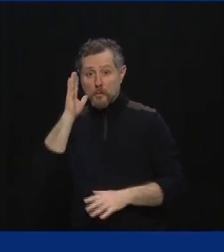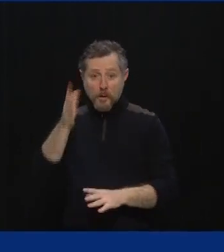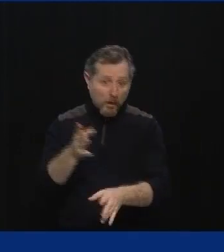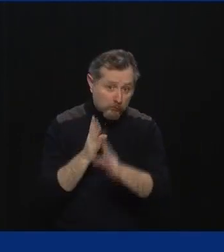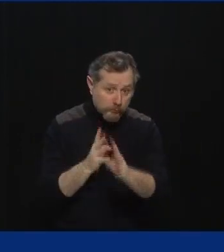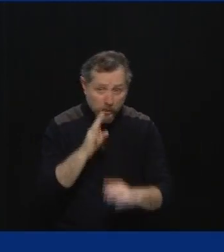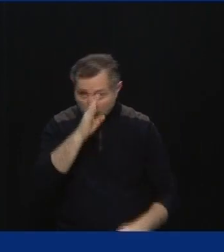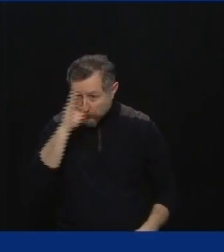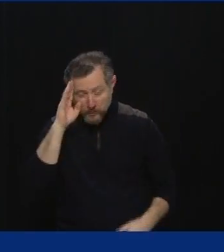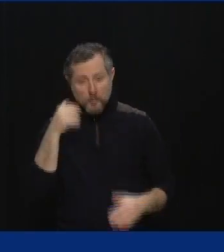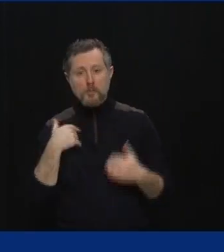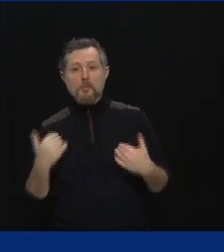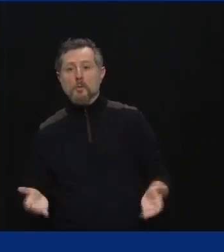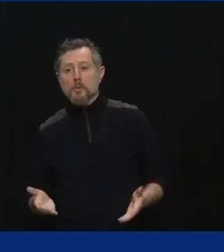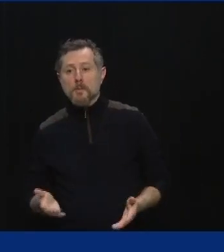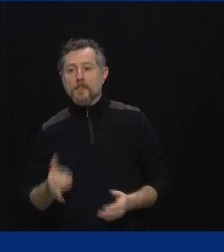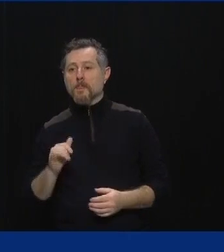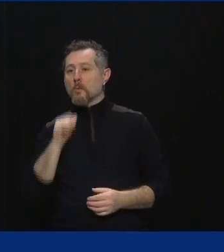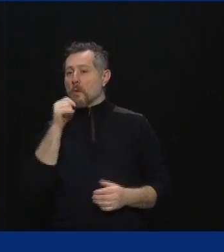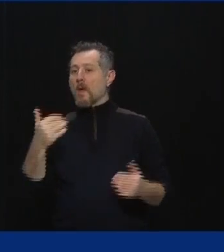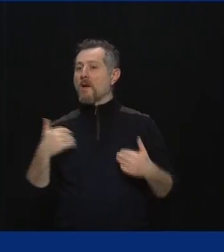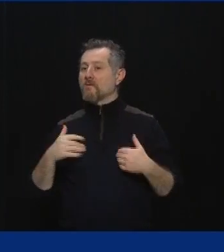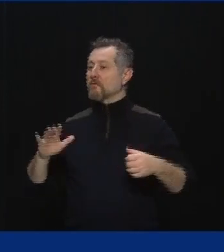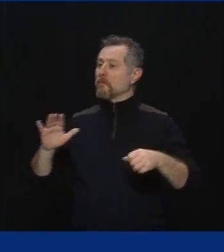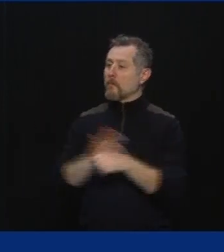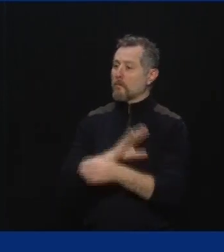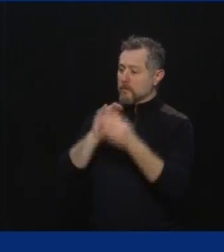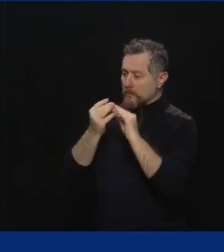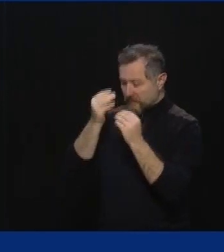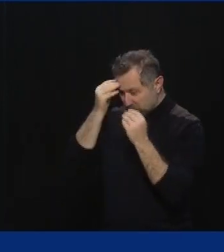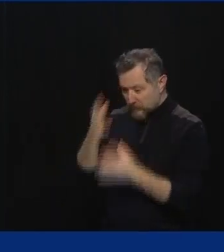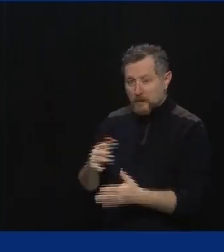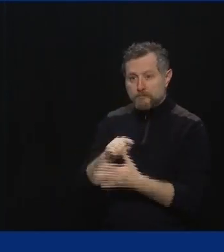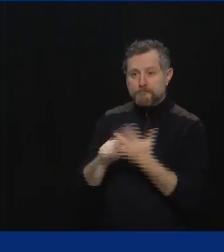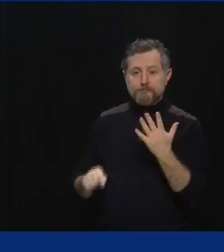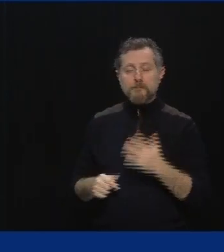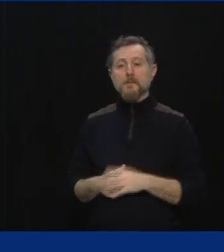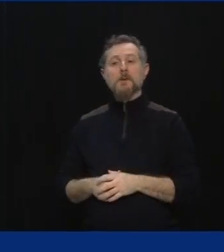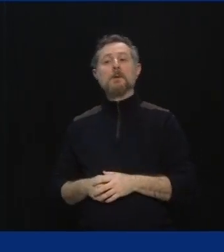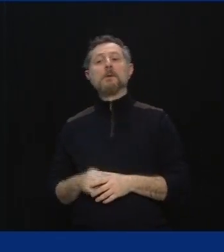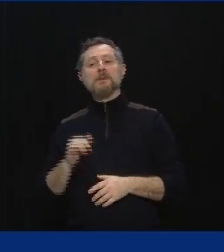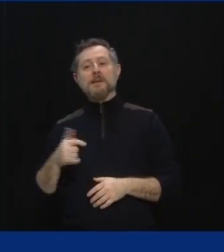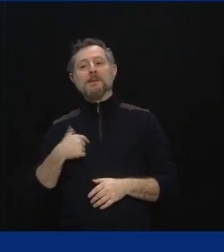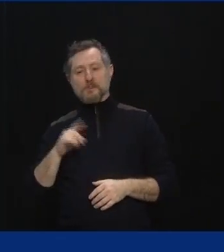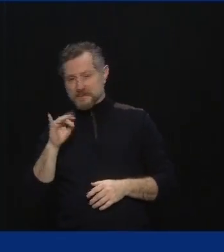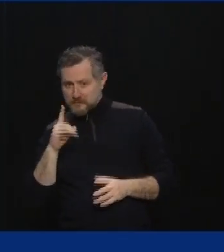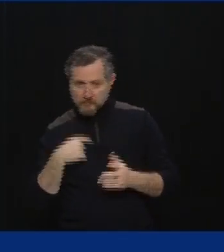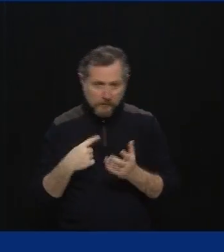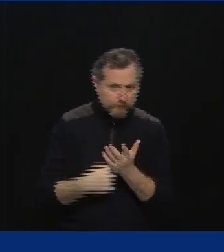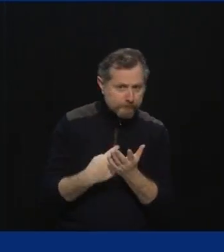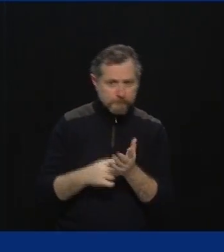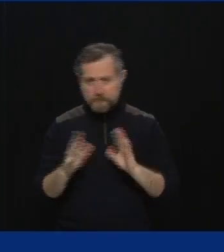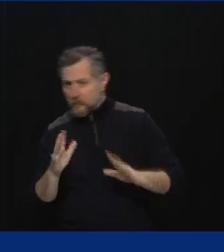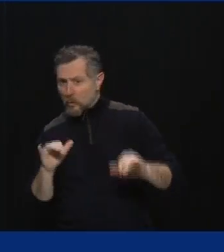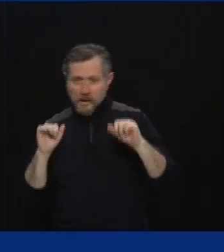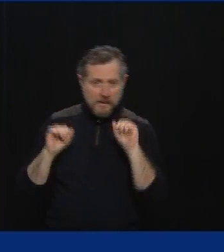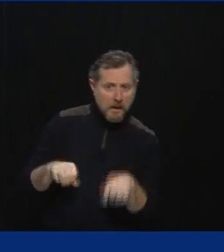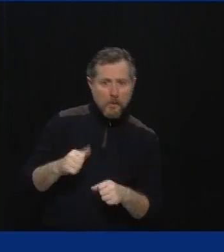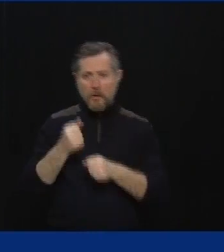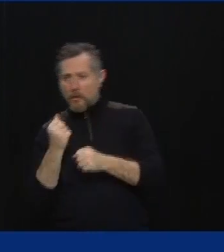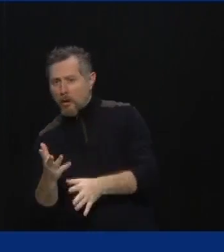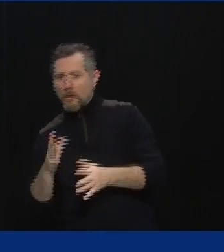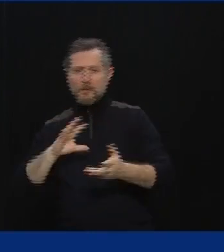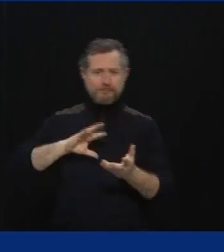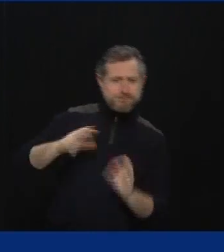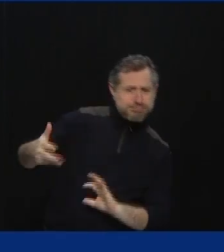So we didn't have the full picture on Omicron. It was something that sent off alarms in terms of could this deteriorate into a